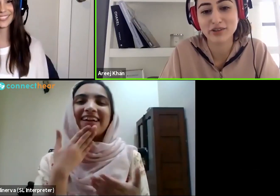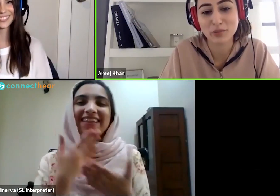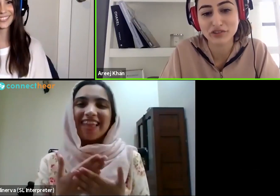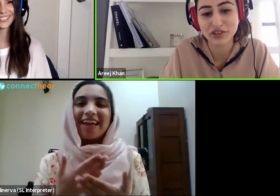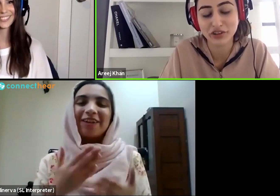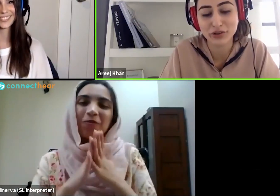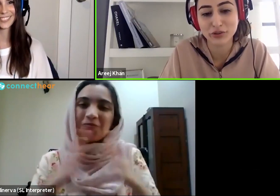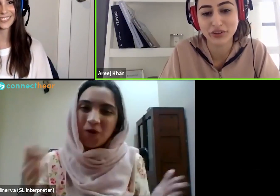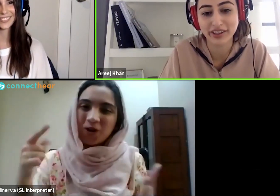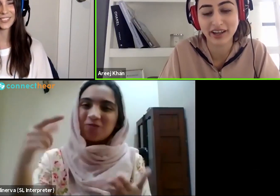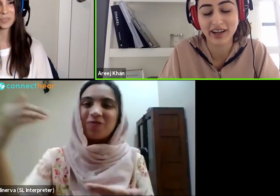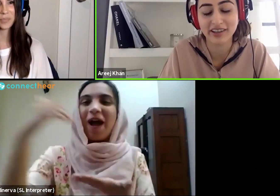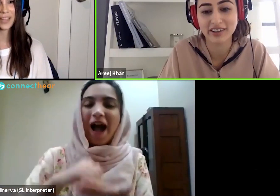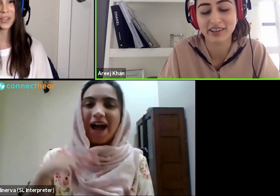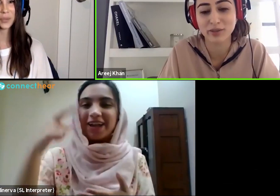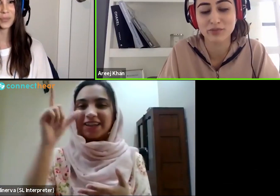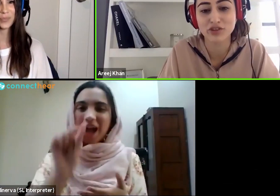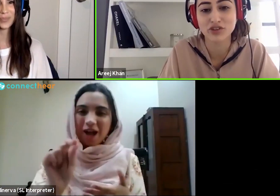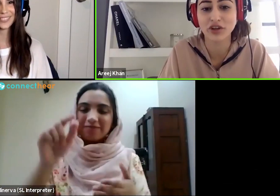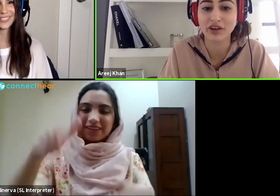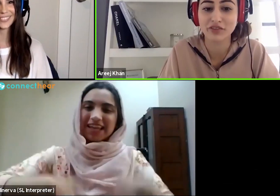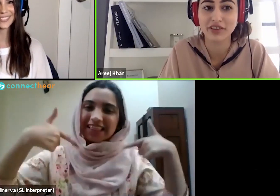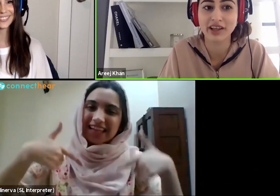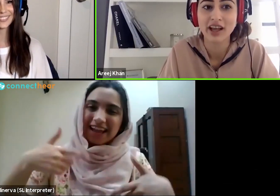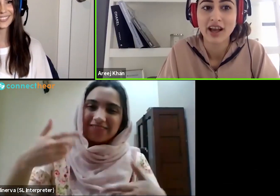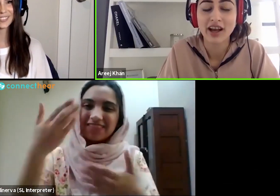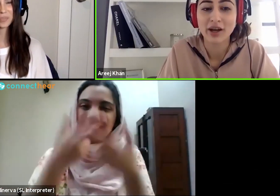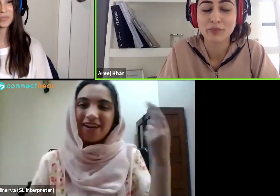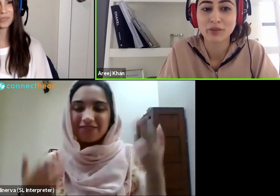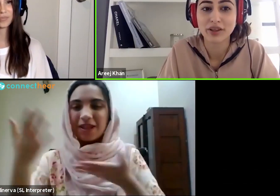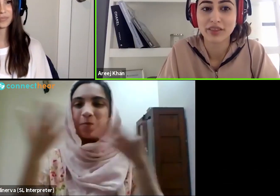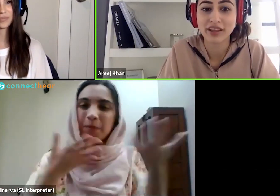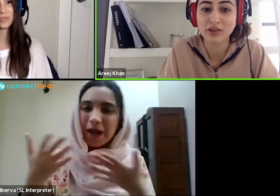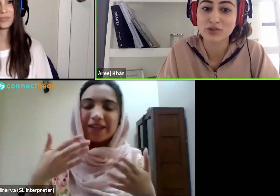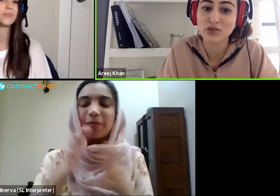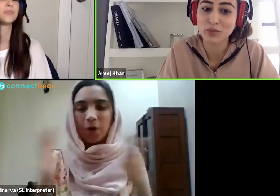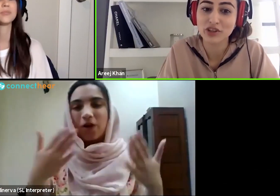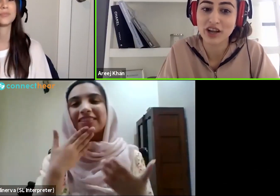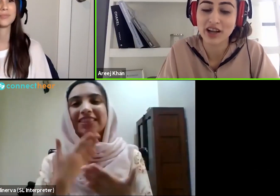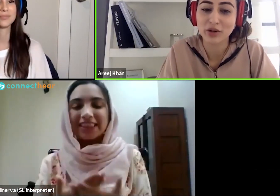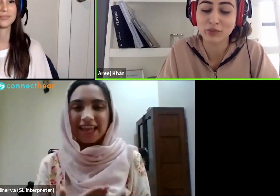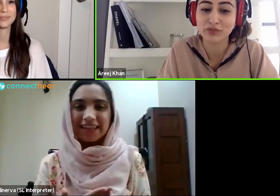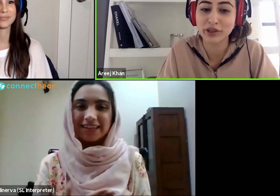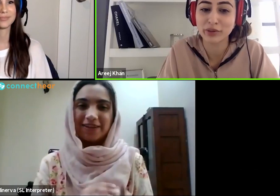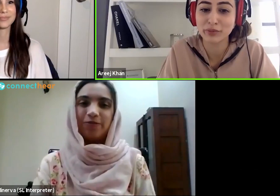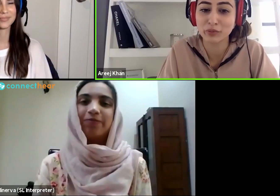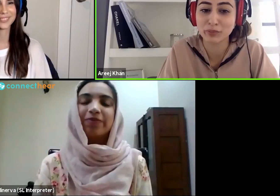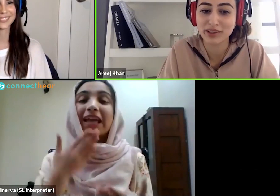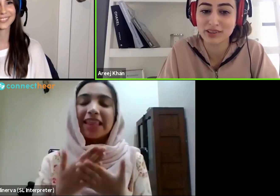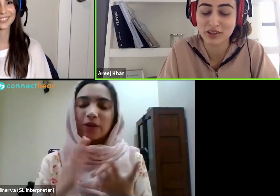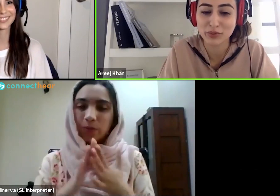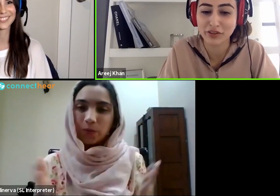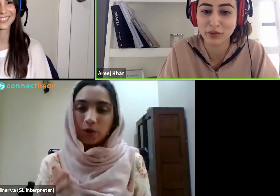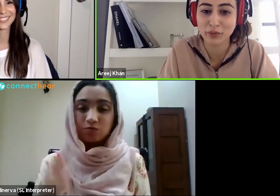thank you so much for sharing your story and sharing everything. Thank you so much. And hopefully we will